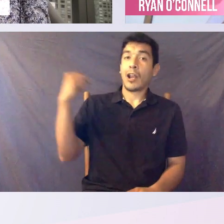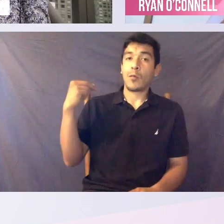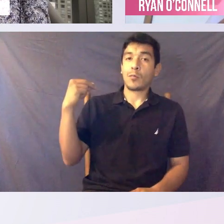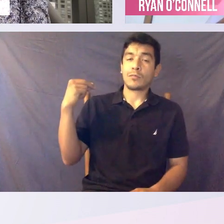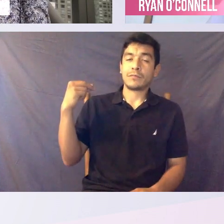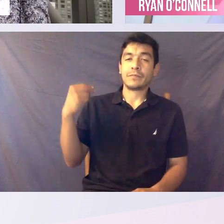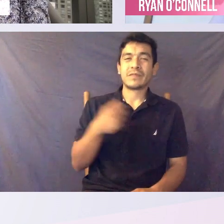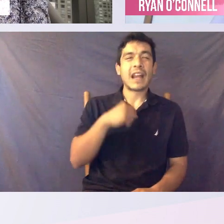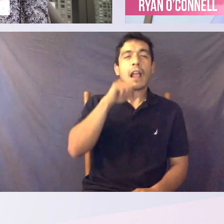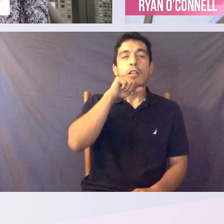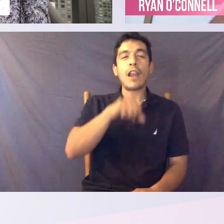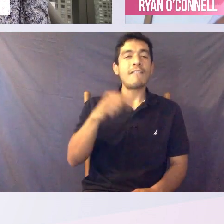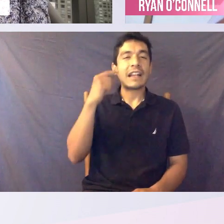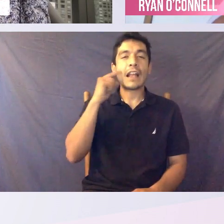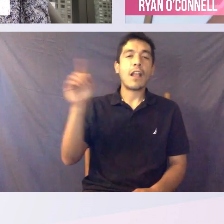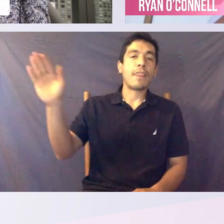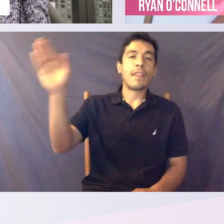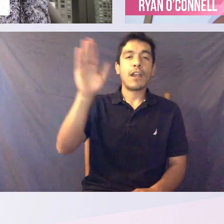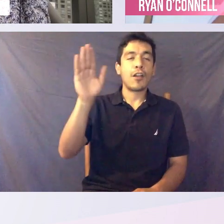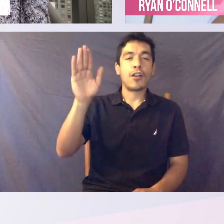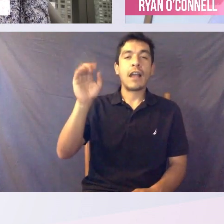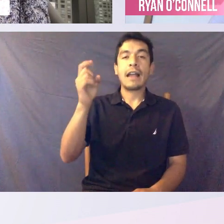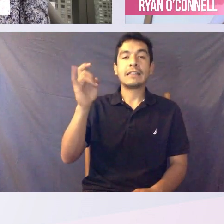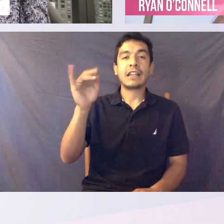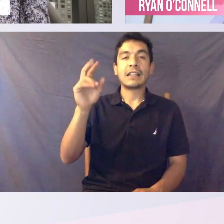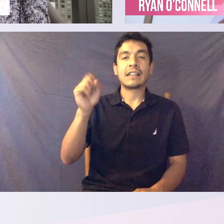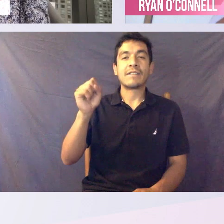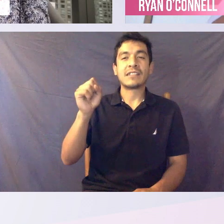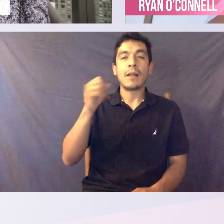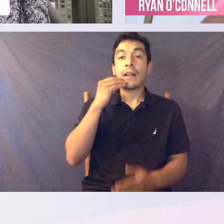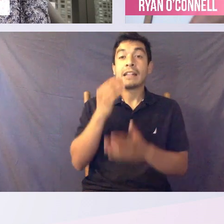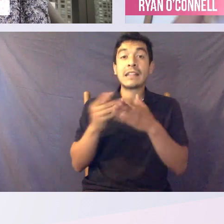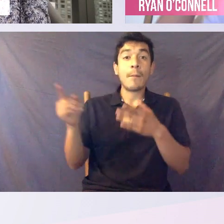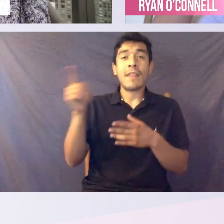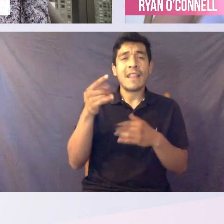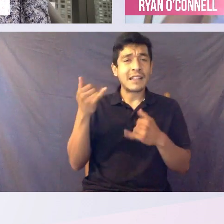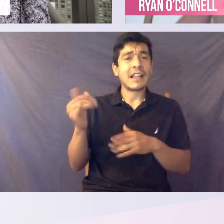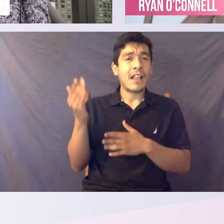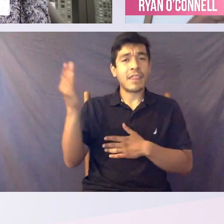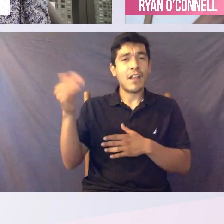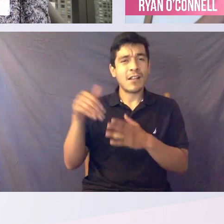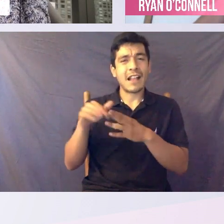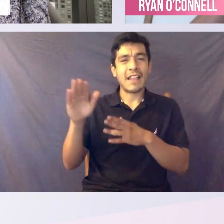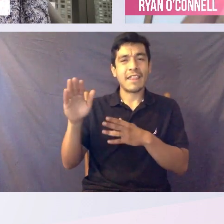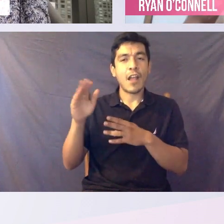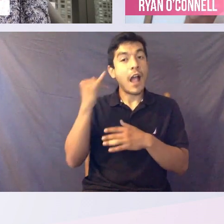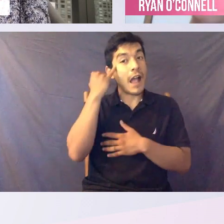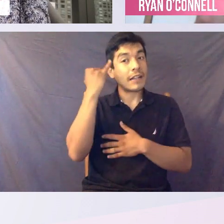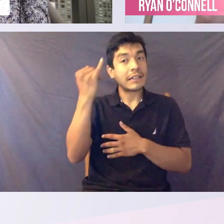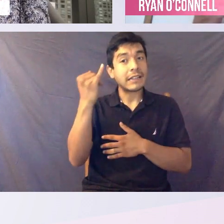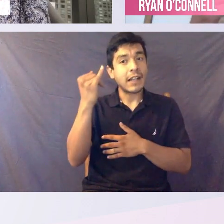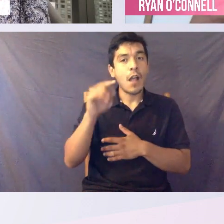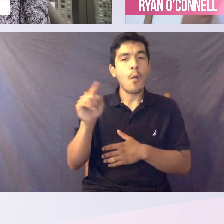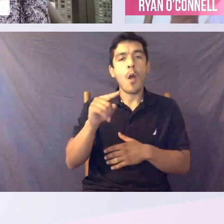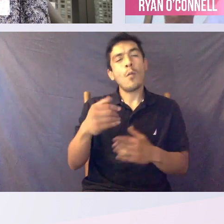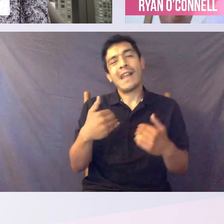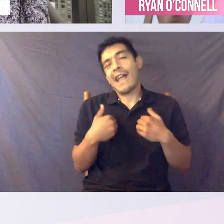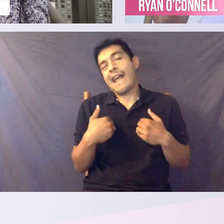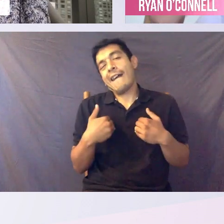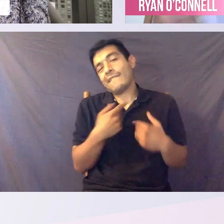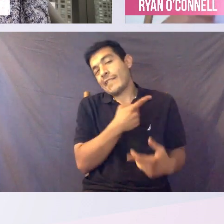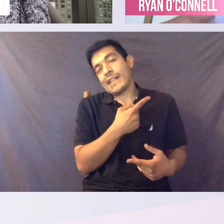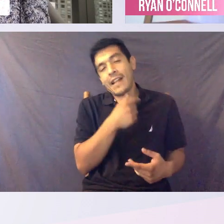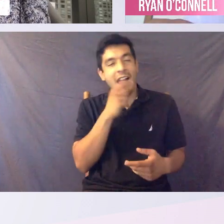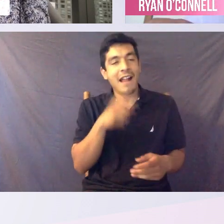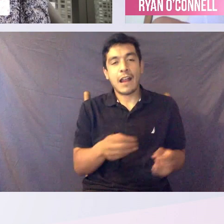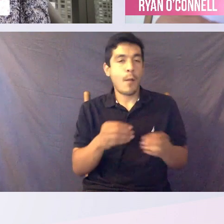those executives talk about that, because I think some of them still exist in this kind of idea of like, well, we have this already, so we don't need